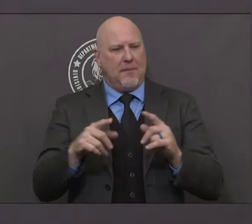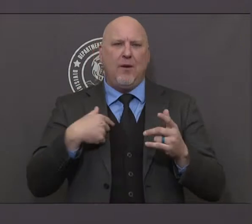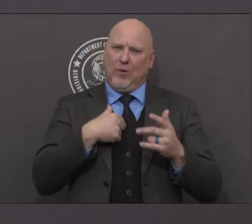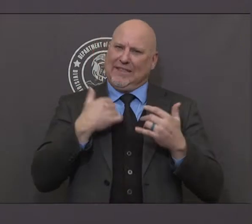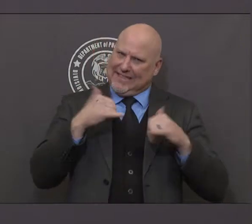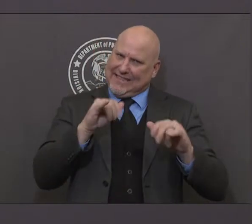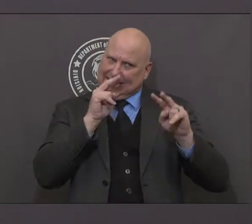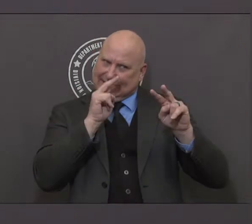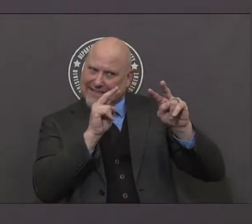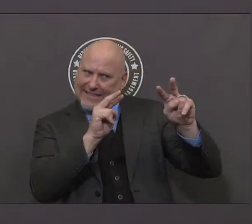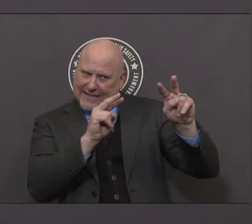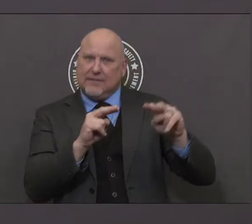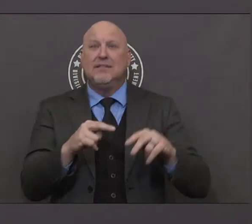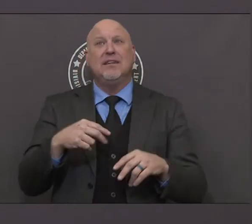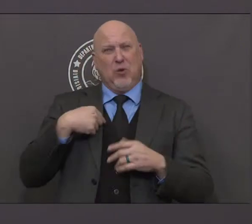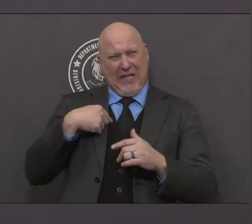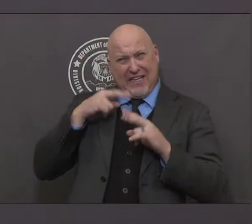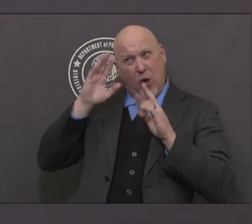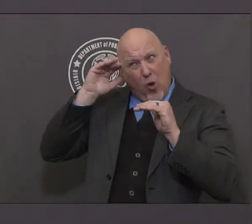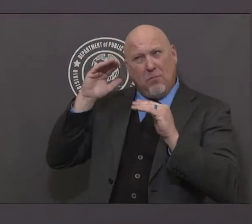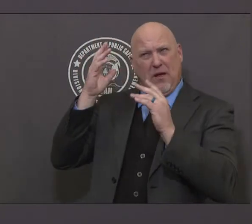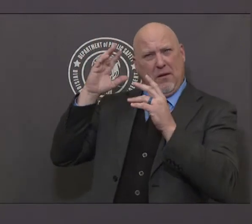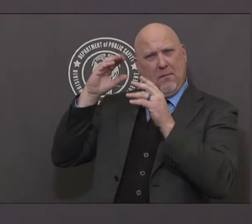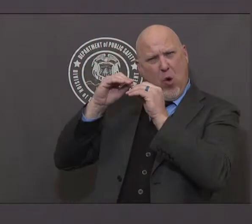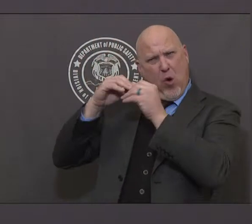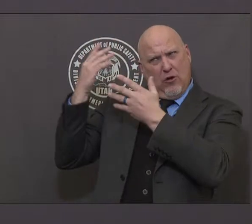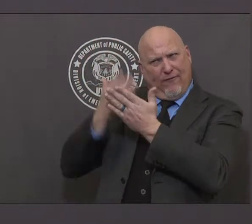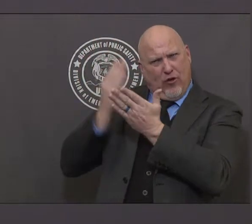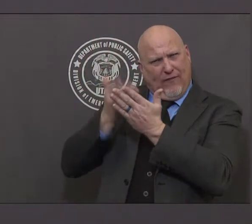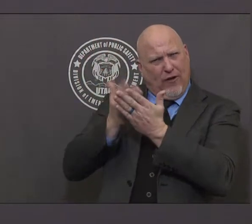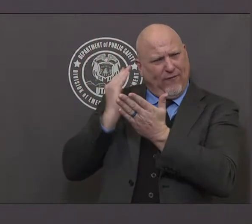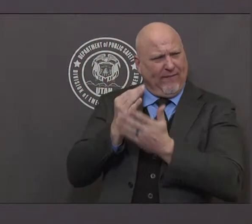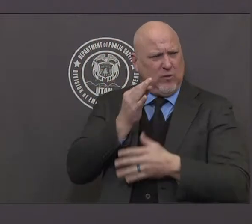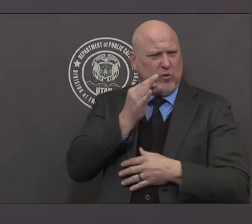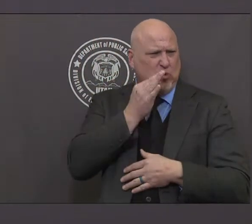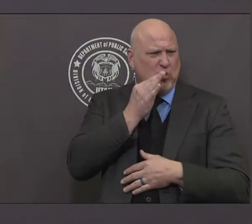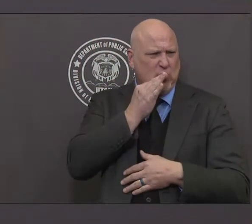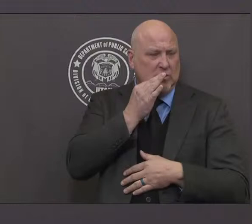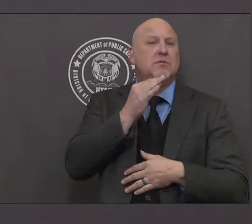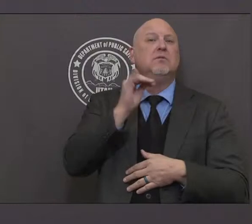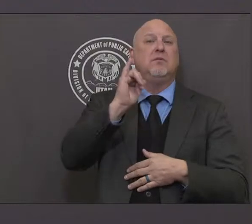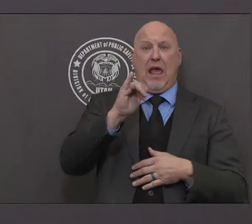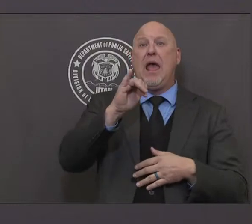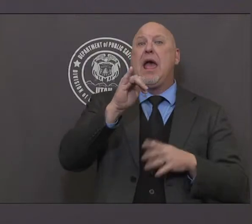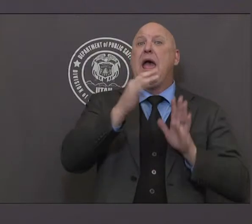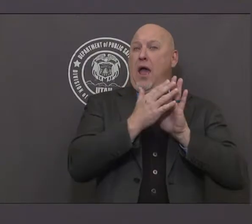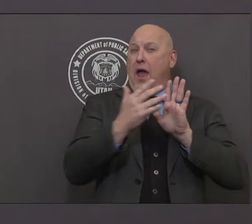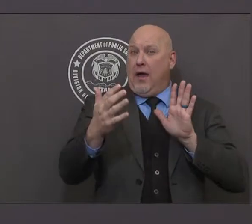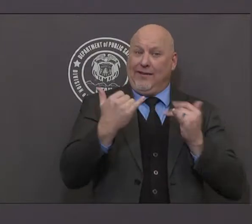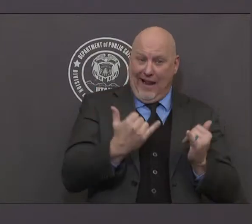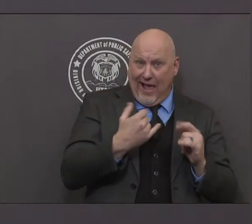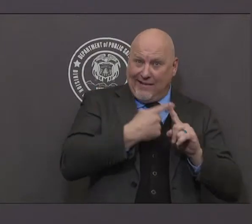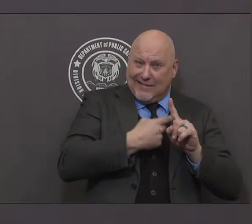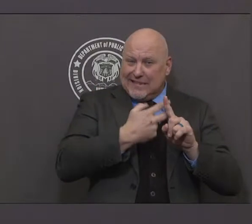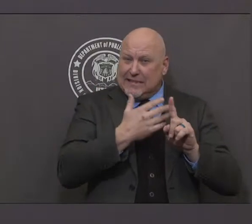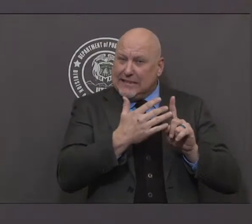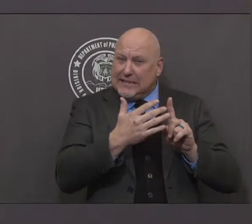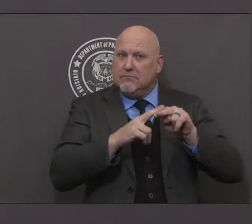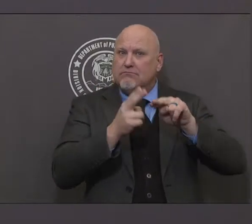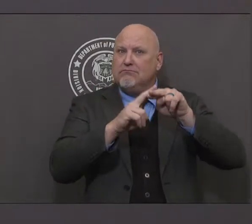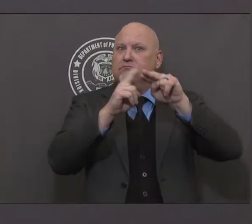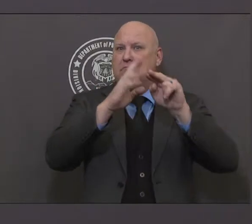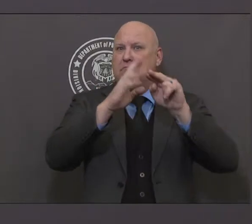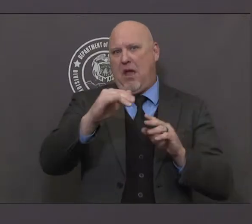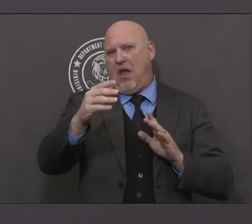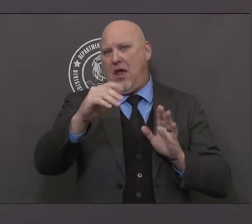vaccines coming in April and May. With that, I'm excited to turn the time over to Dr. Dunn to add a little more